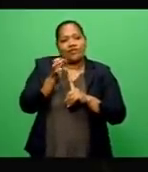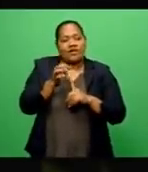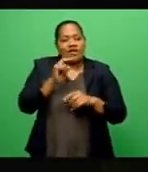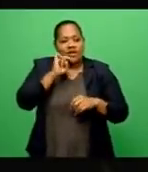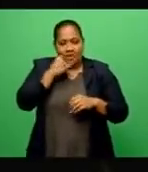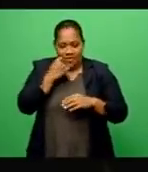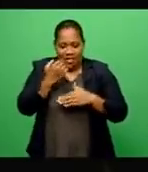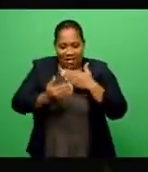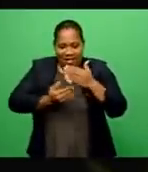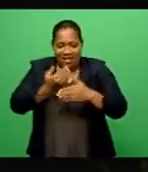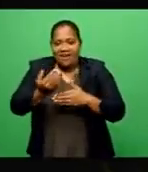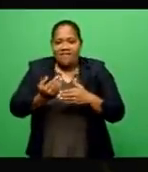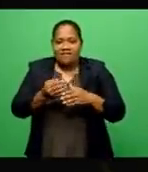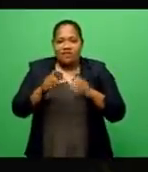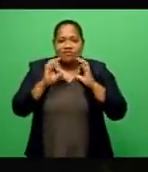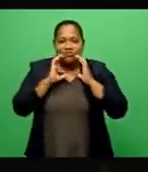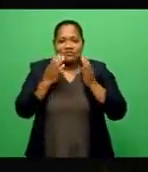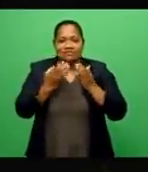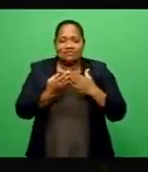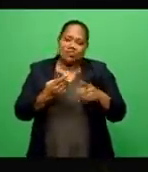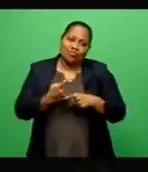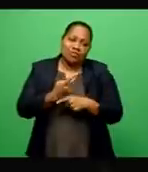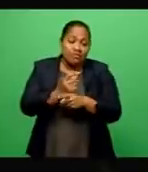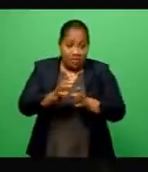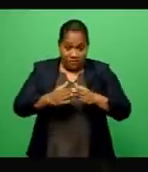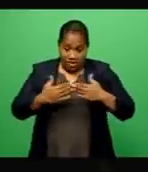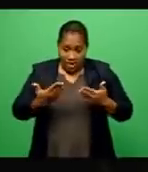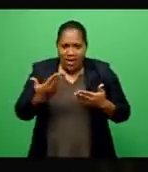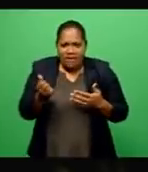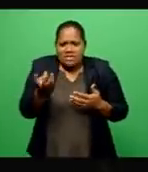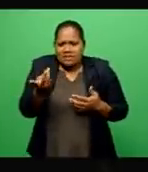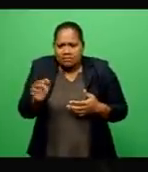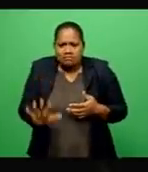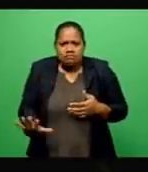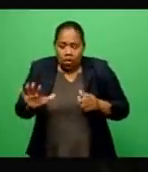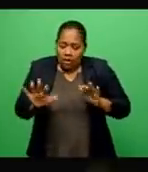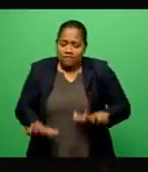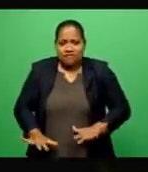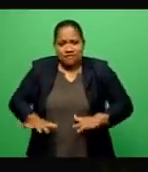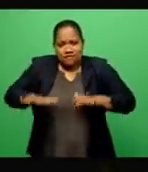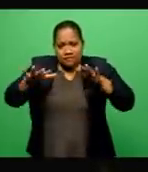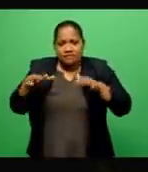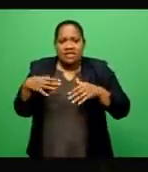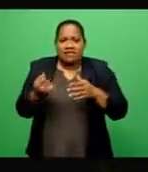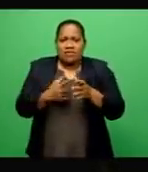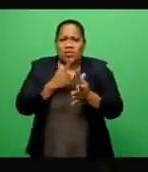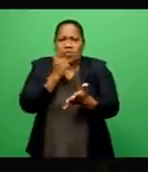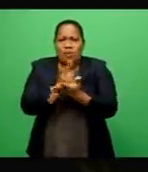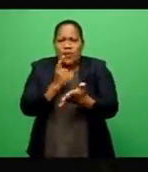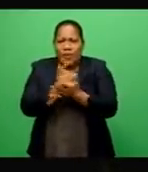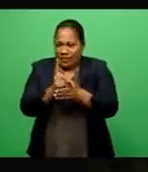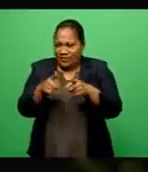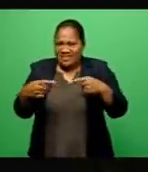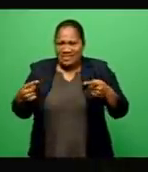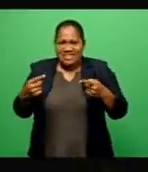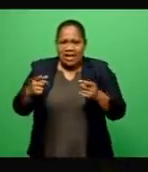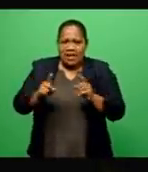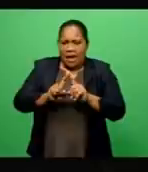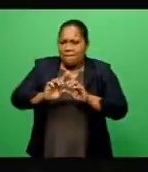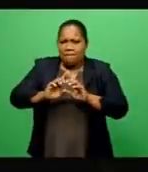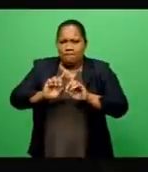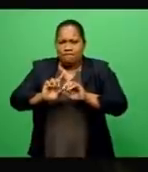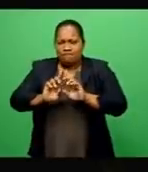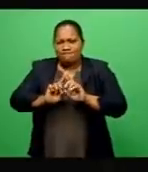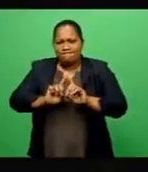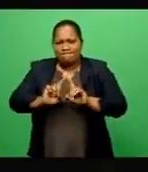Christmas week. But for now, there's some areas that are still flooded, and there's a lot of debris that's been left behind by TC Yasa.